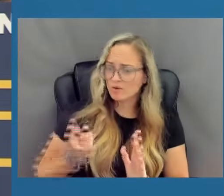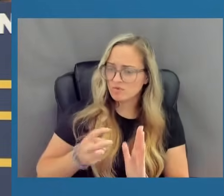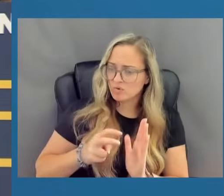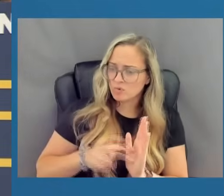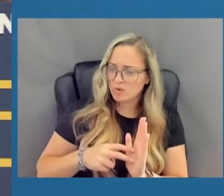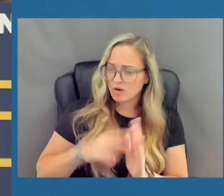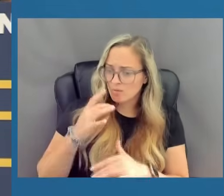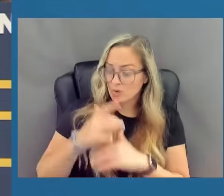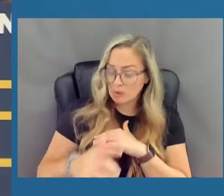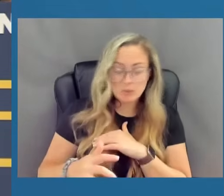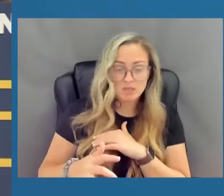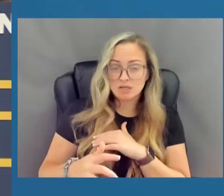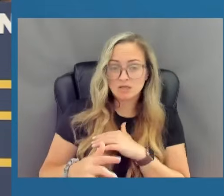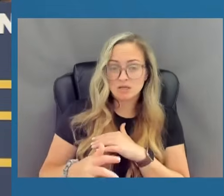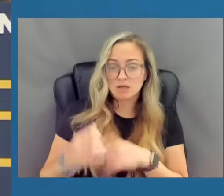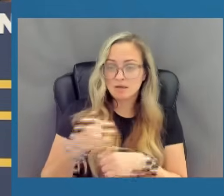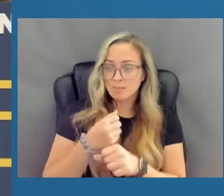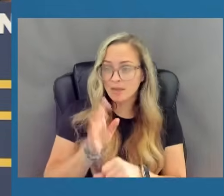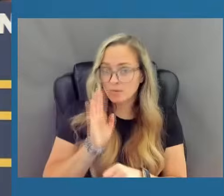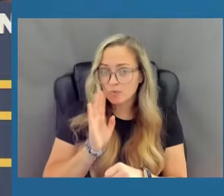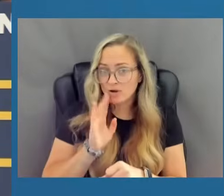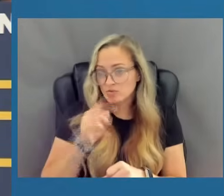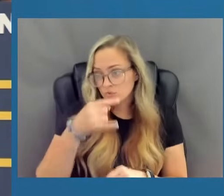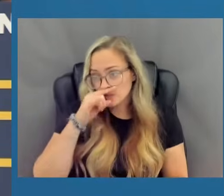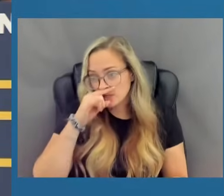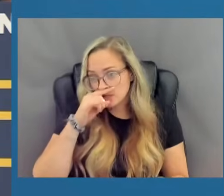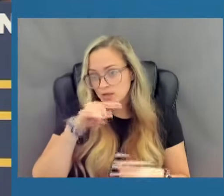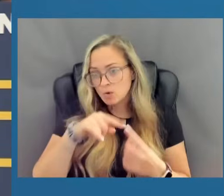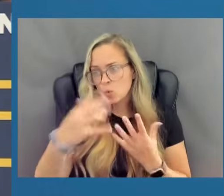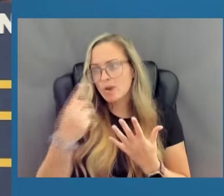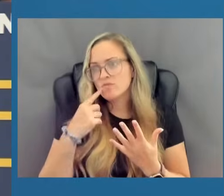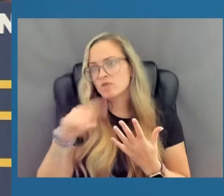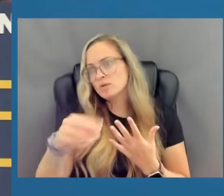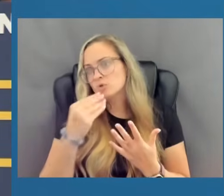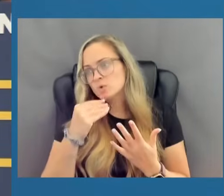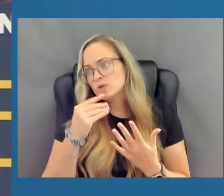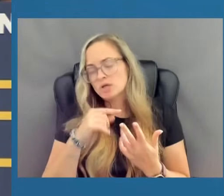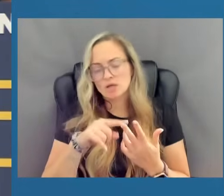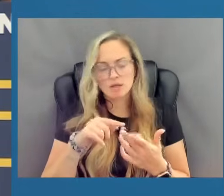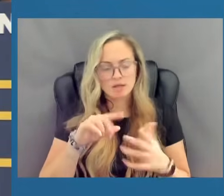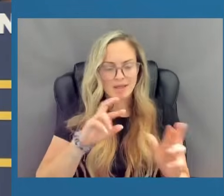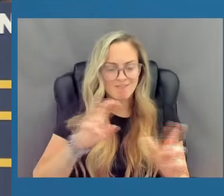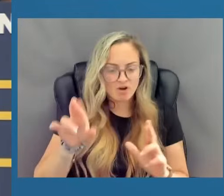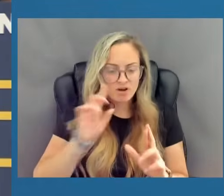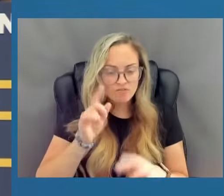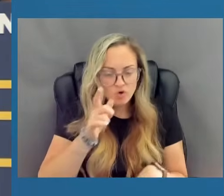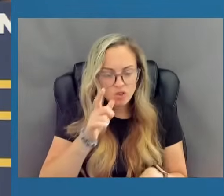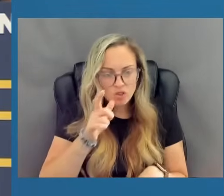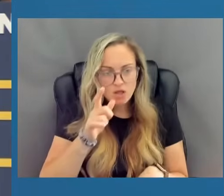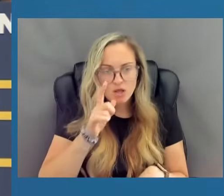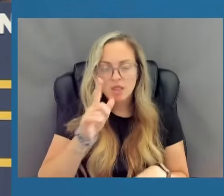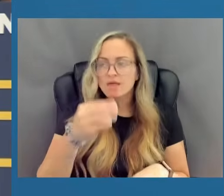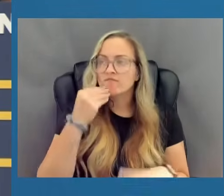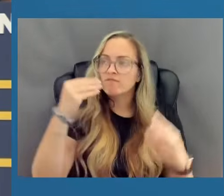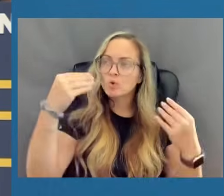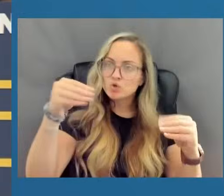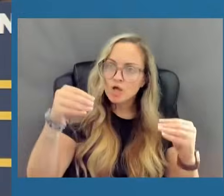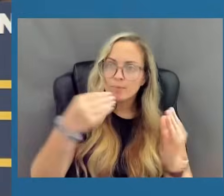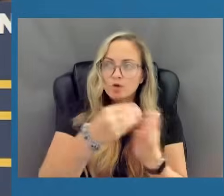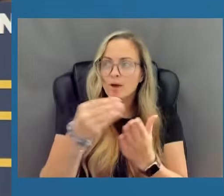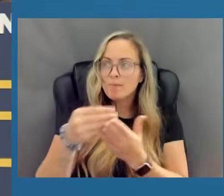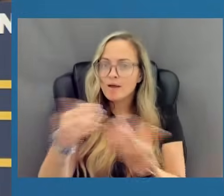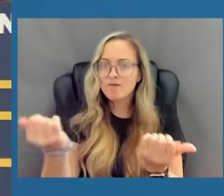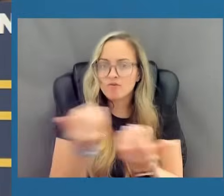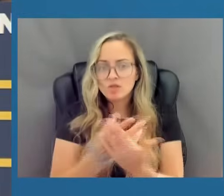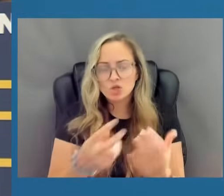early, make breakfast for the kids, wait for them to eat it, then pack up the lunches, and then I had to go grocery shopping to get, he goes, you saved